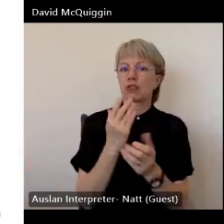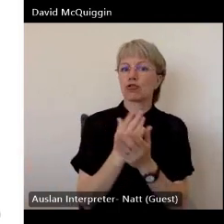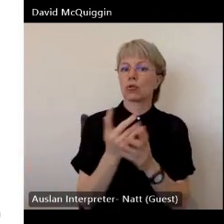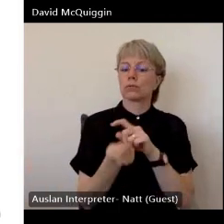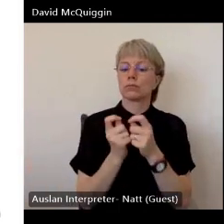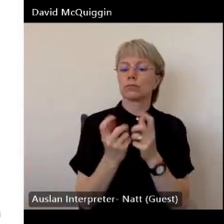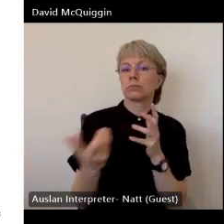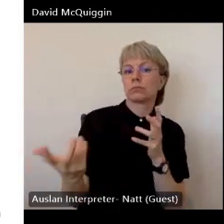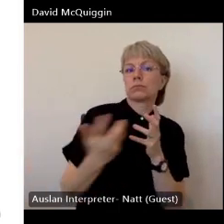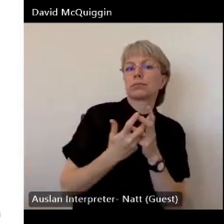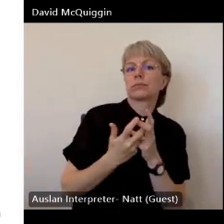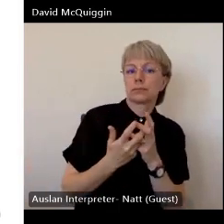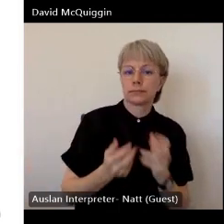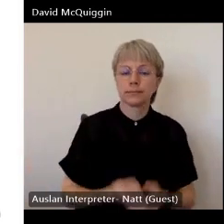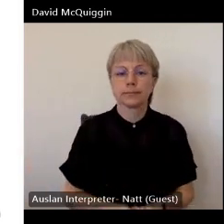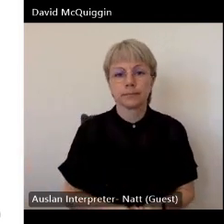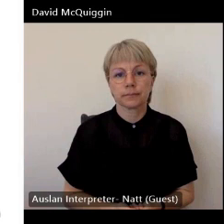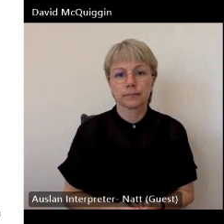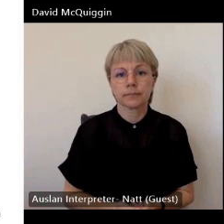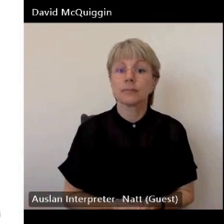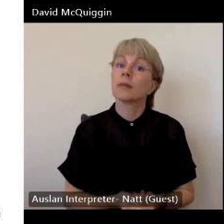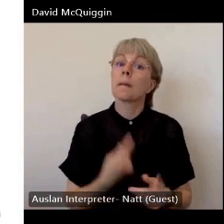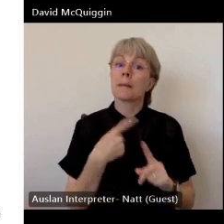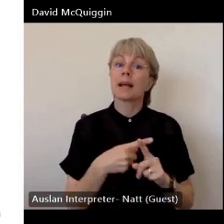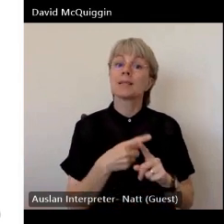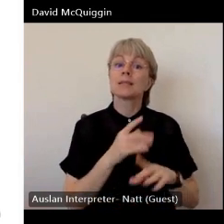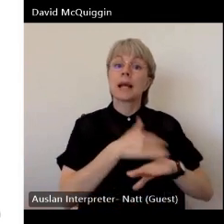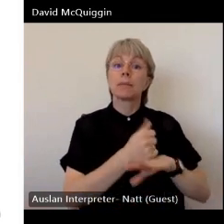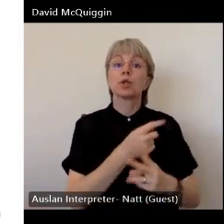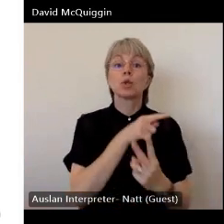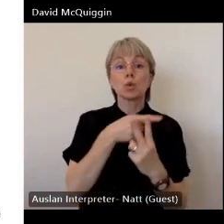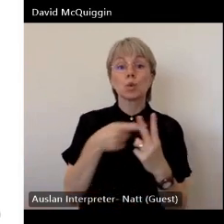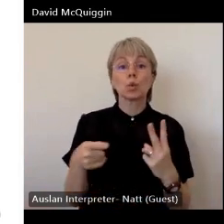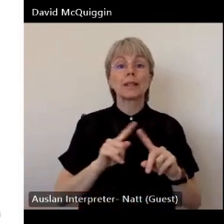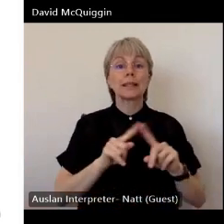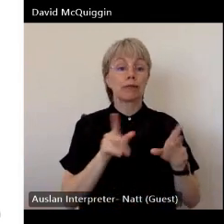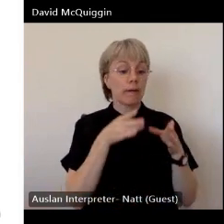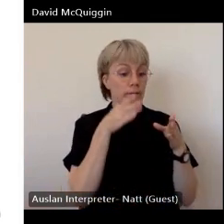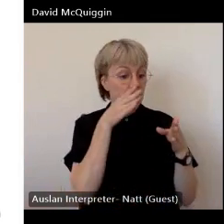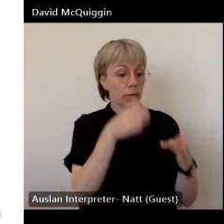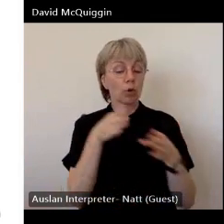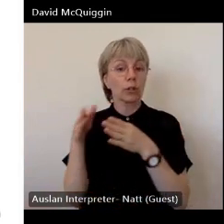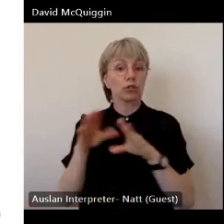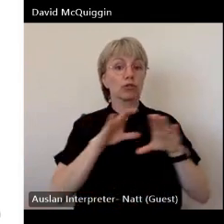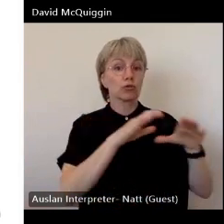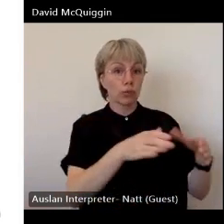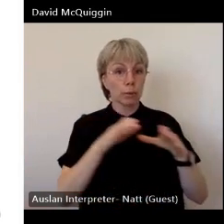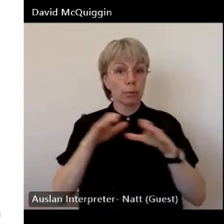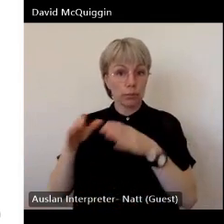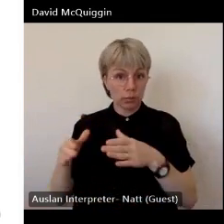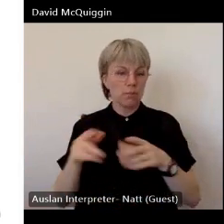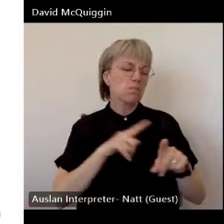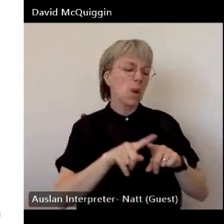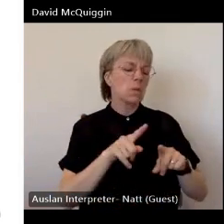also facilitated 2 focus groups with a total of 11 people who were predominantly